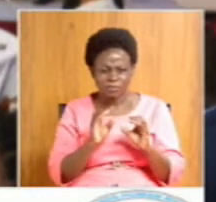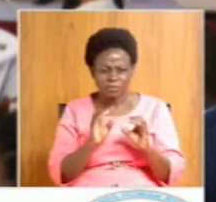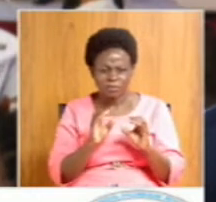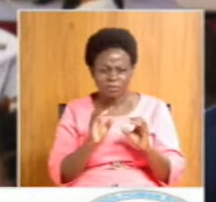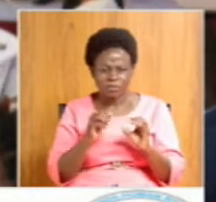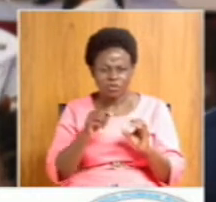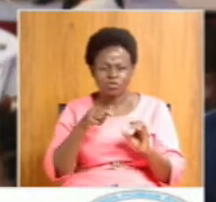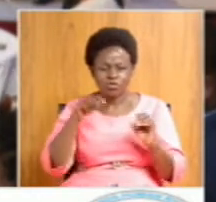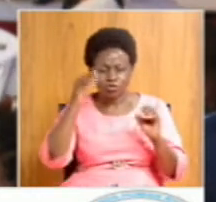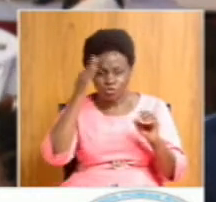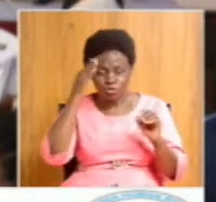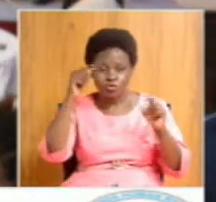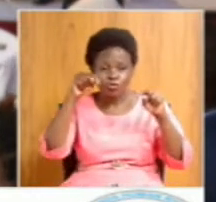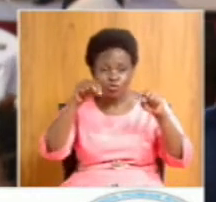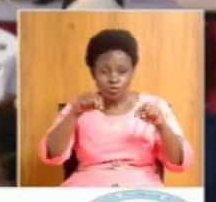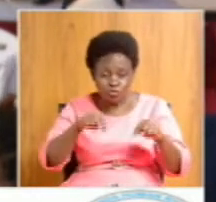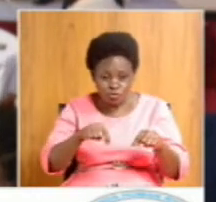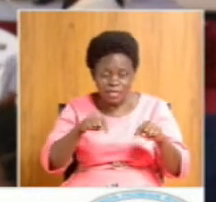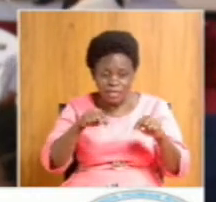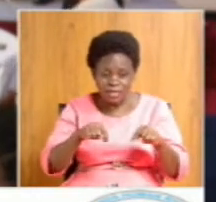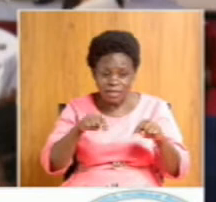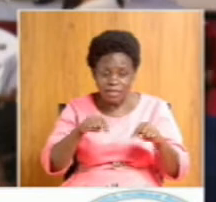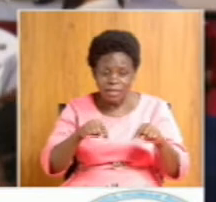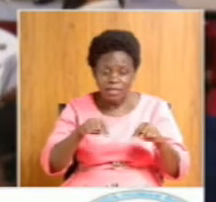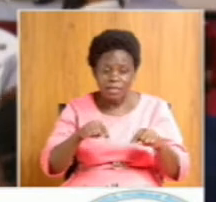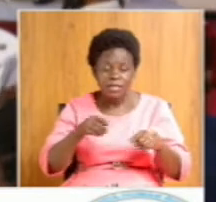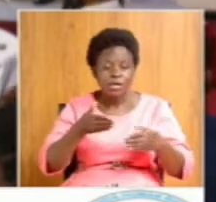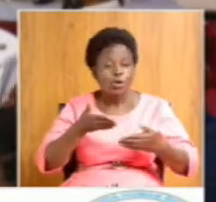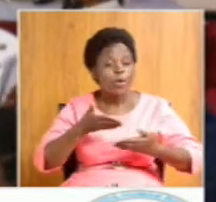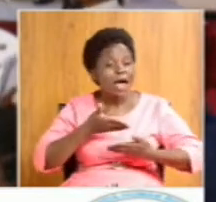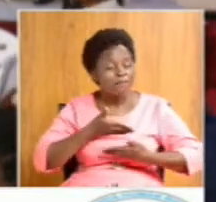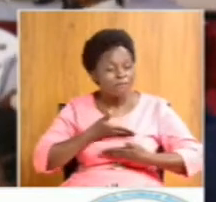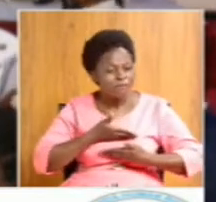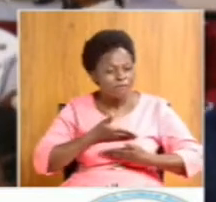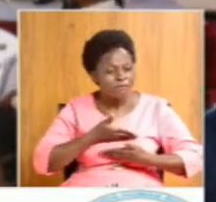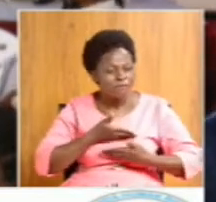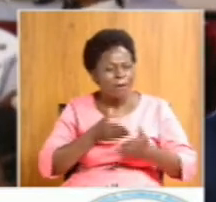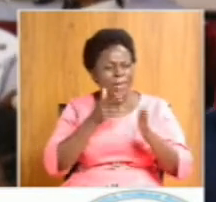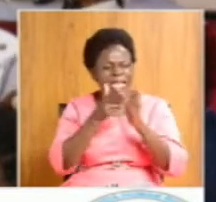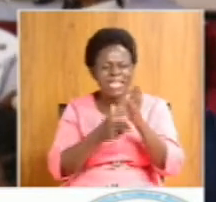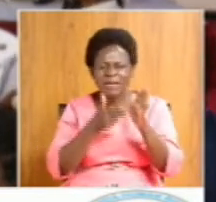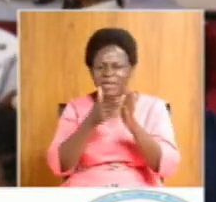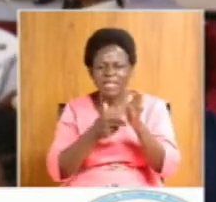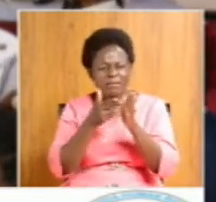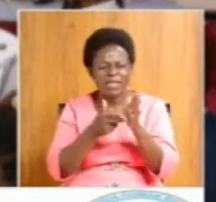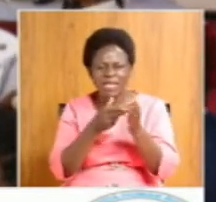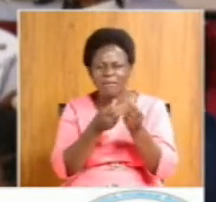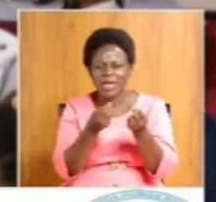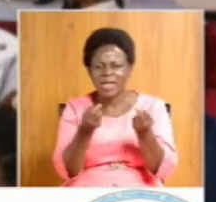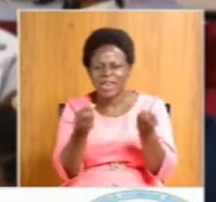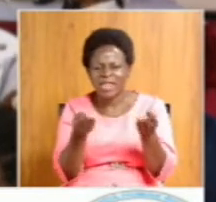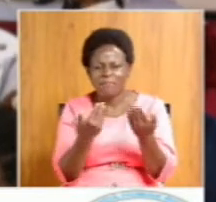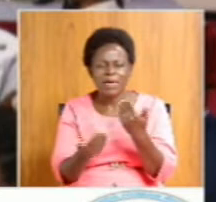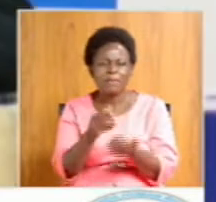You know, today we have a proliferation of media channels, whether